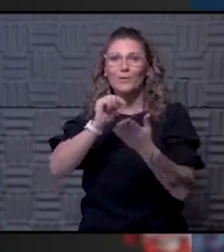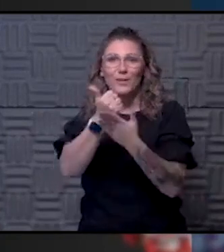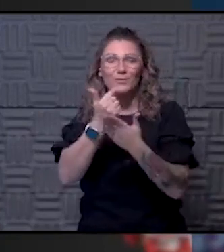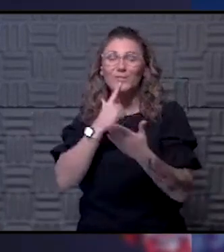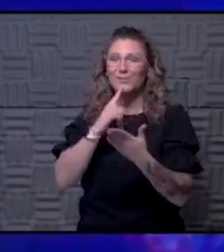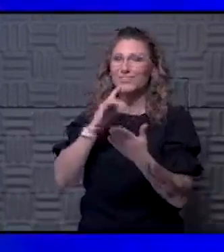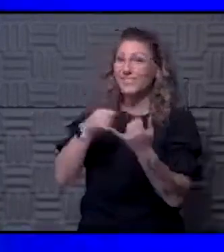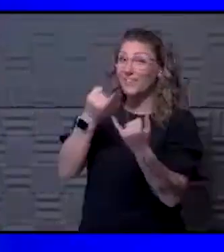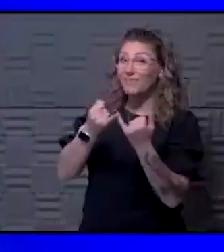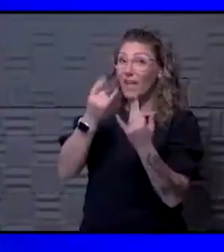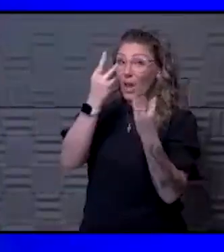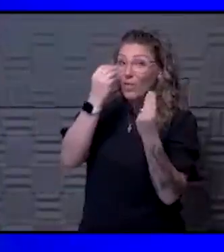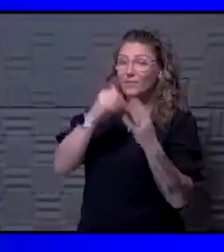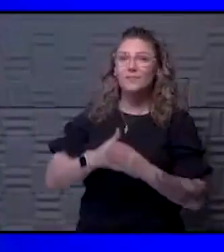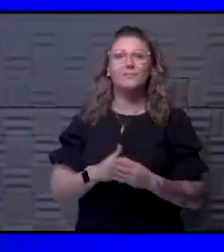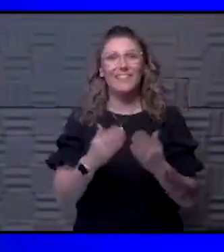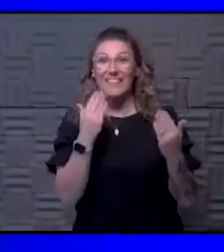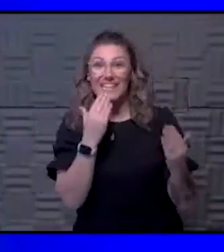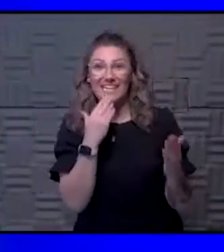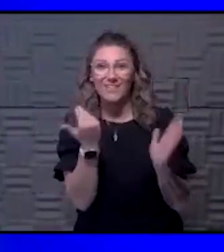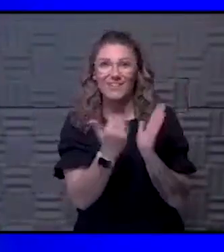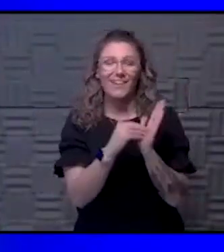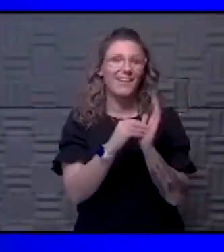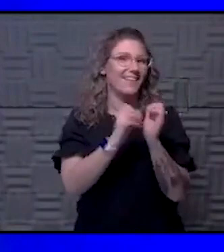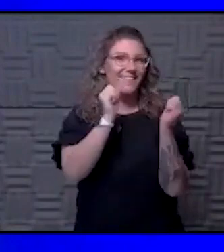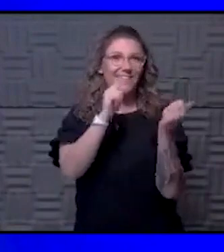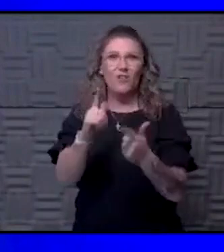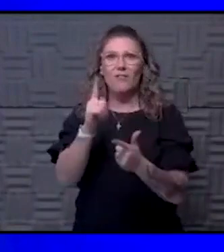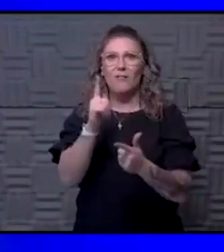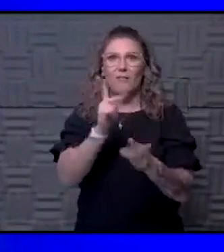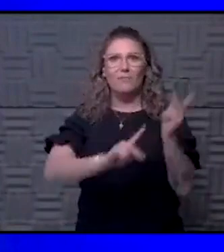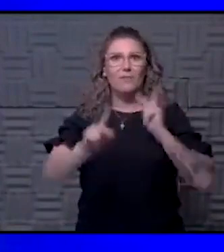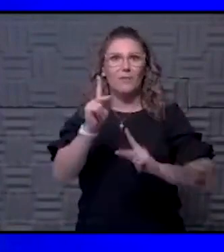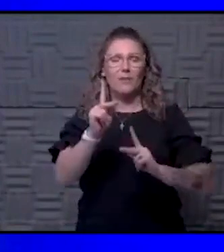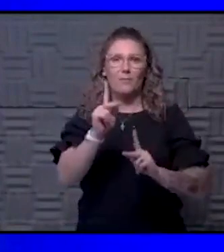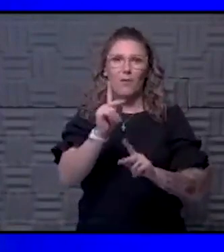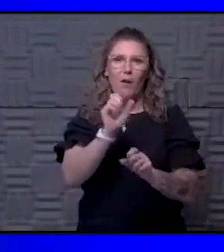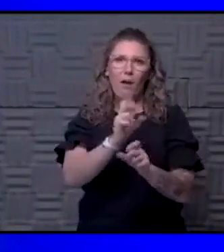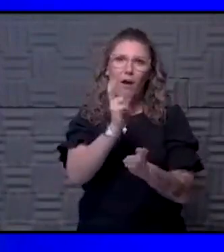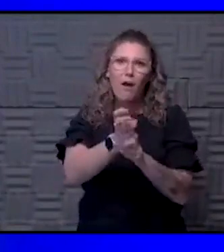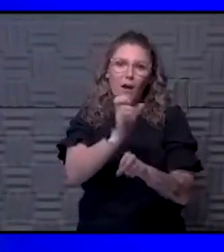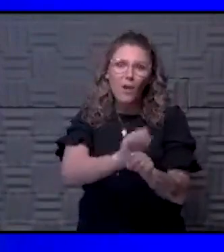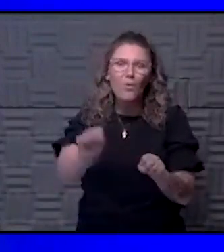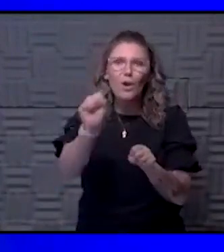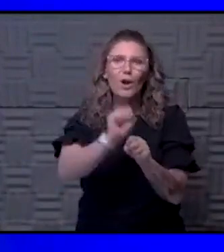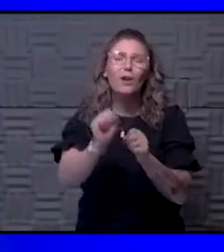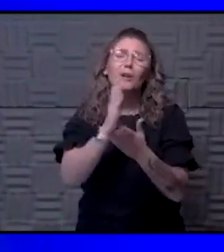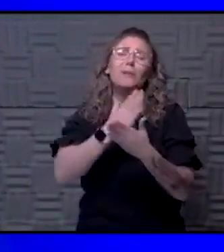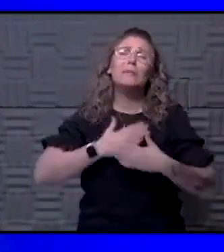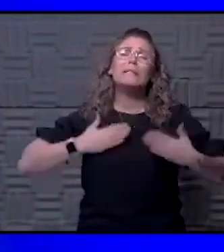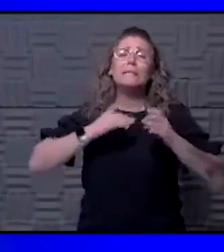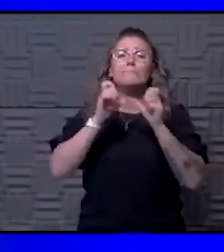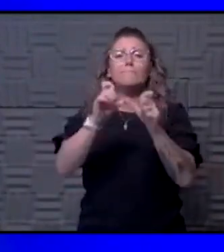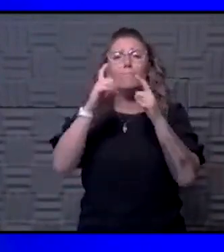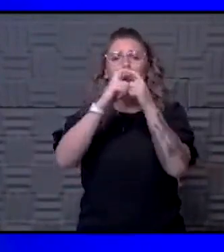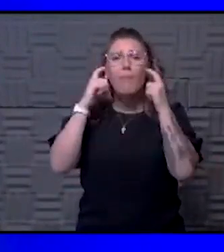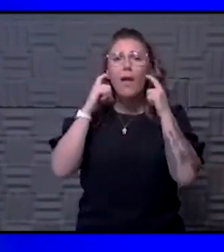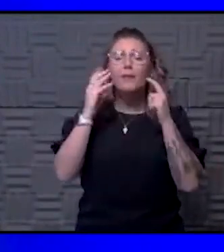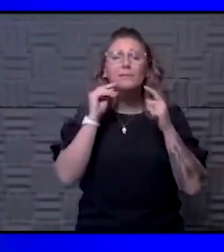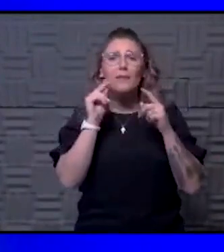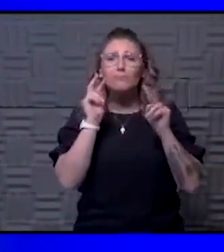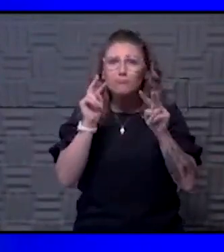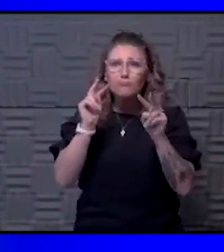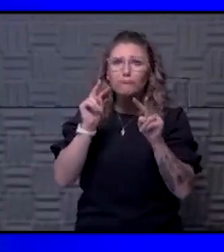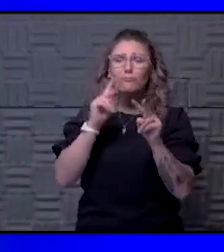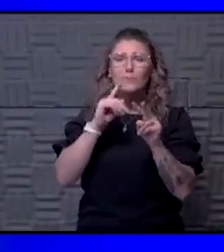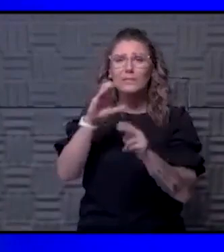Final thoughts. Thank you again for all you guys doing the hard work. Please keep wearing masks. Please keep looking to CDC for